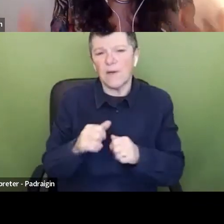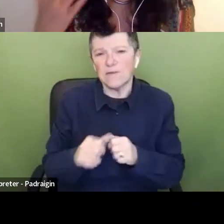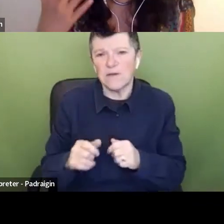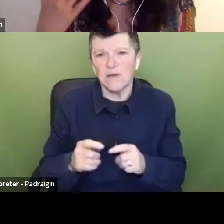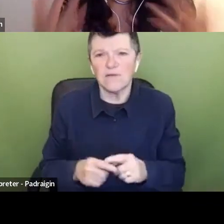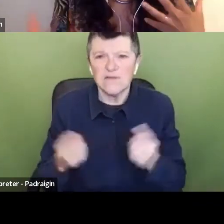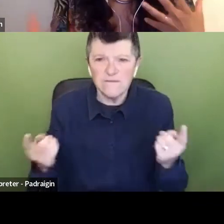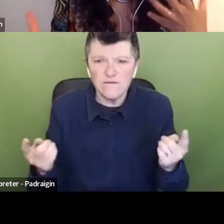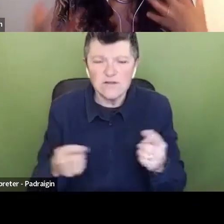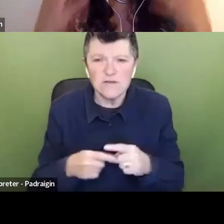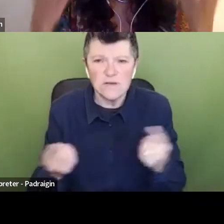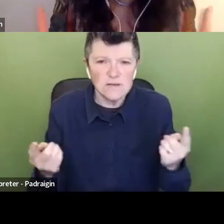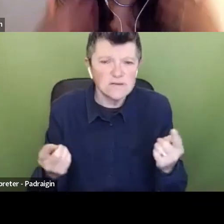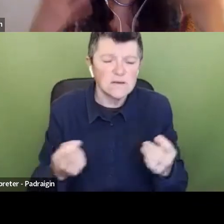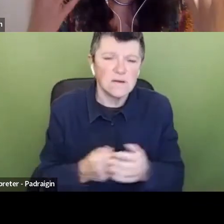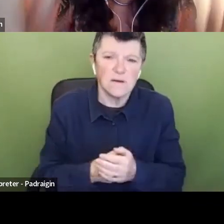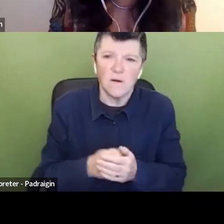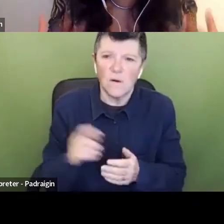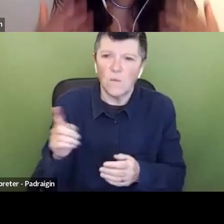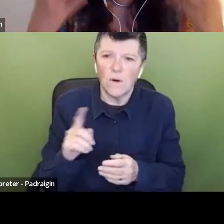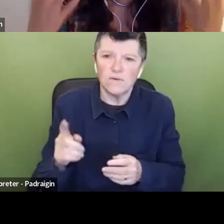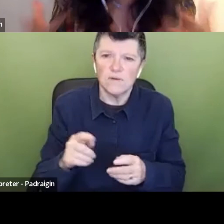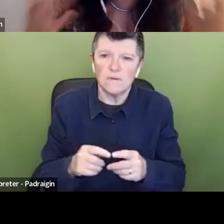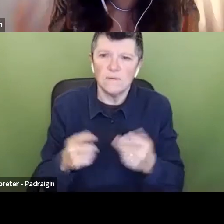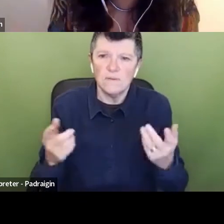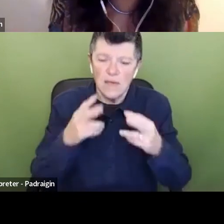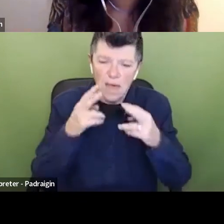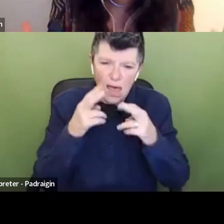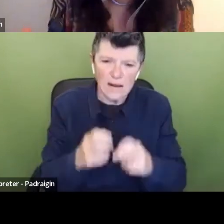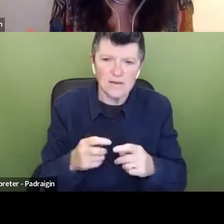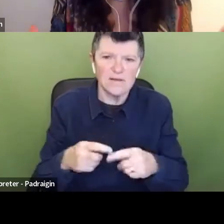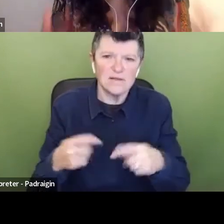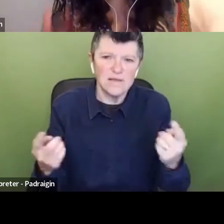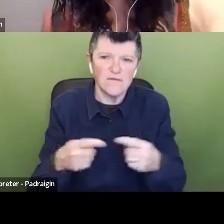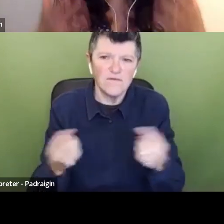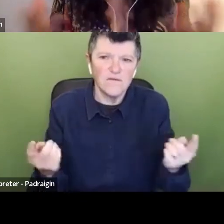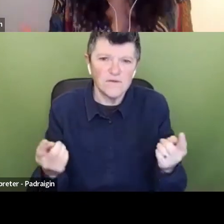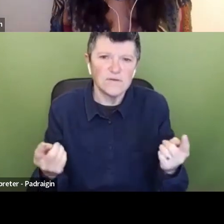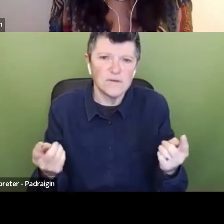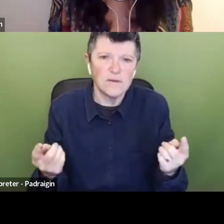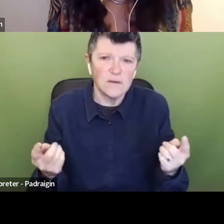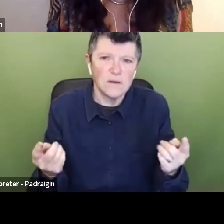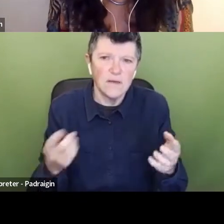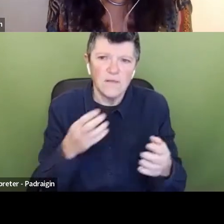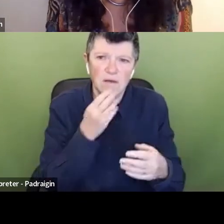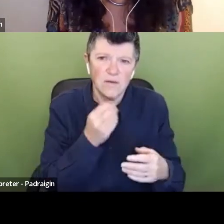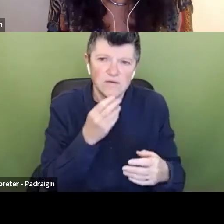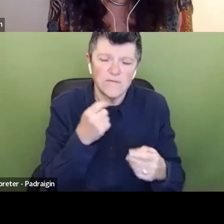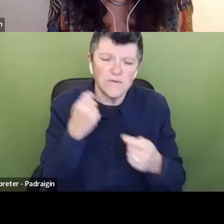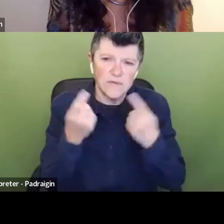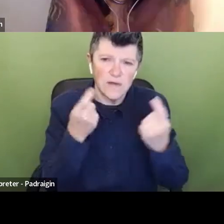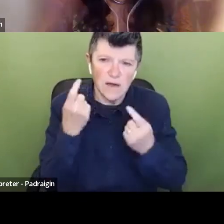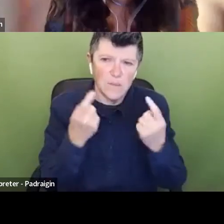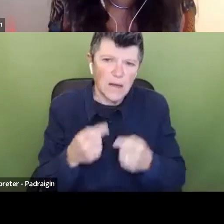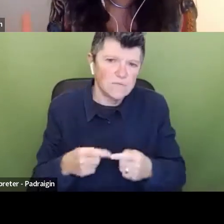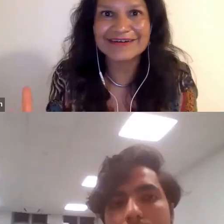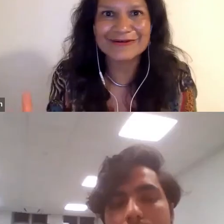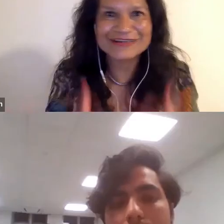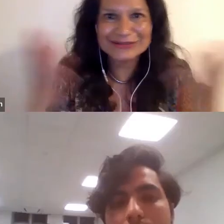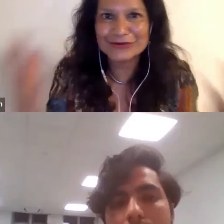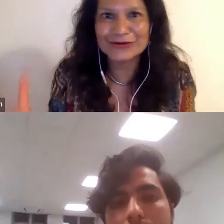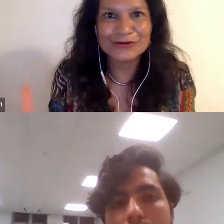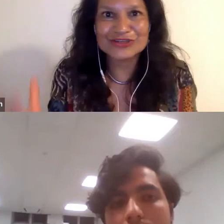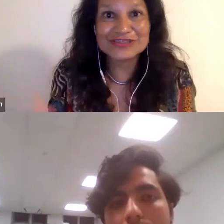what are the differences the analytical differences that are useful to think about the differences between these communities? Or